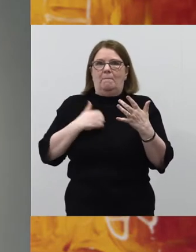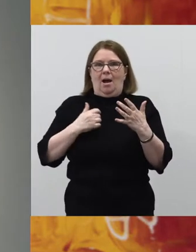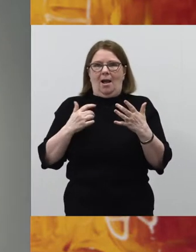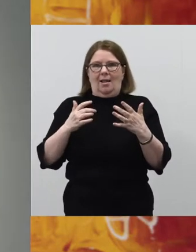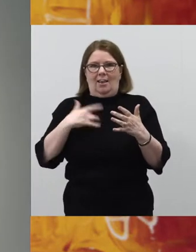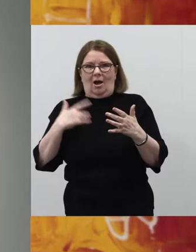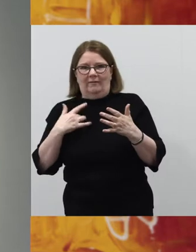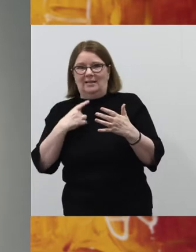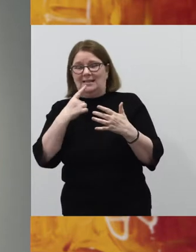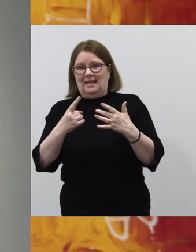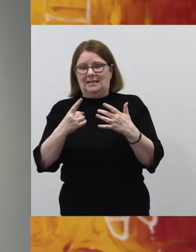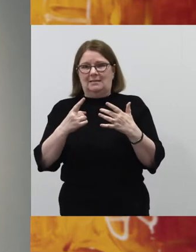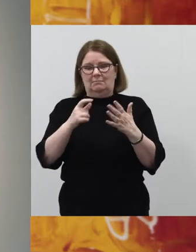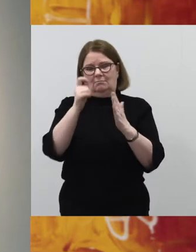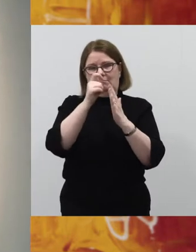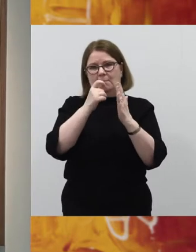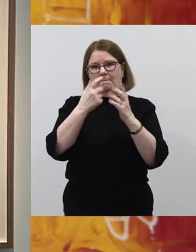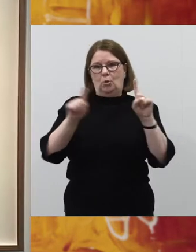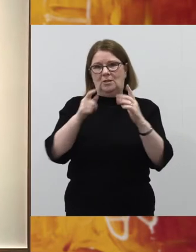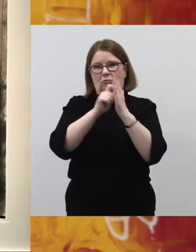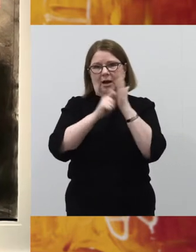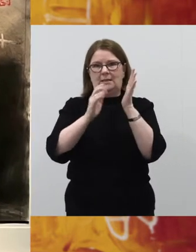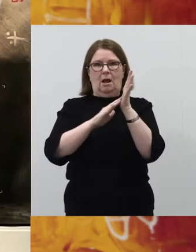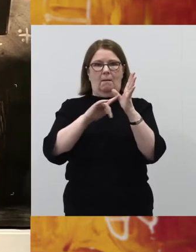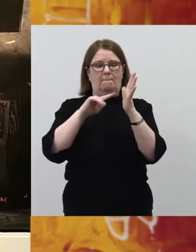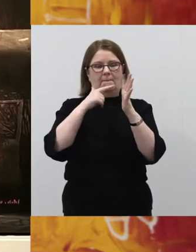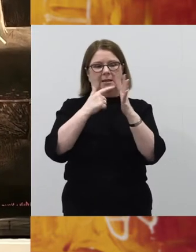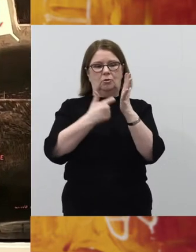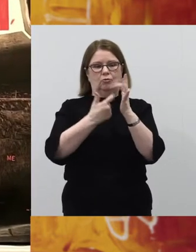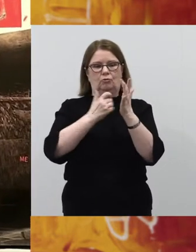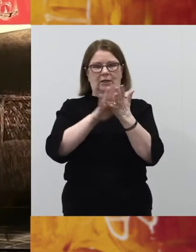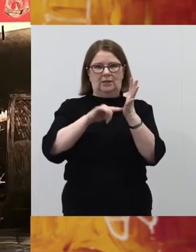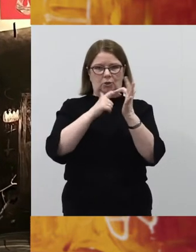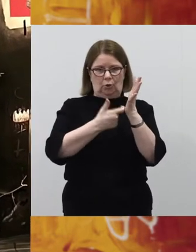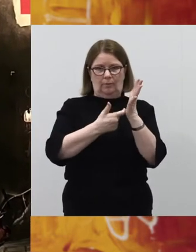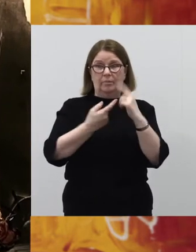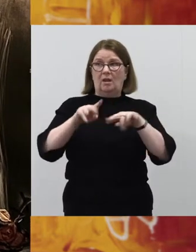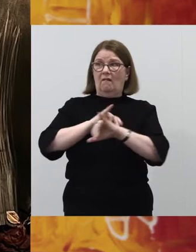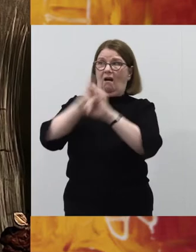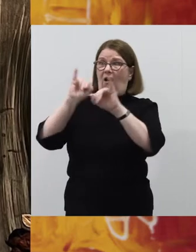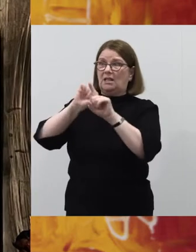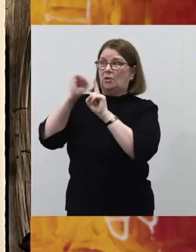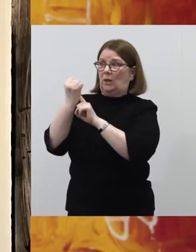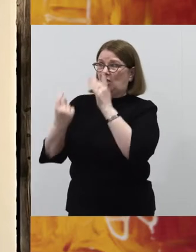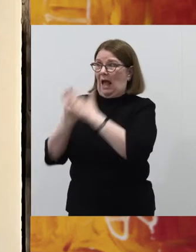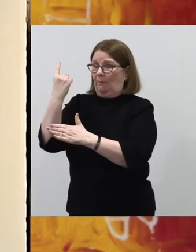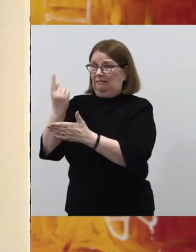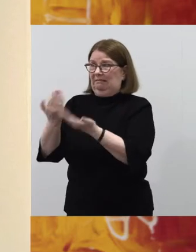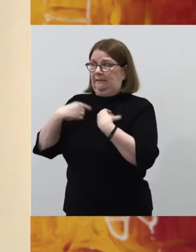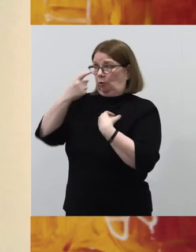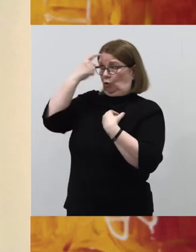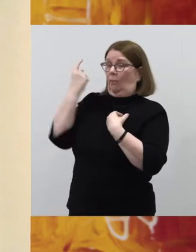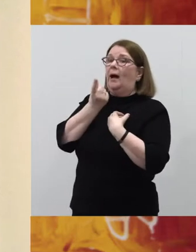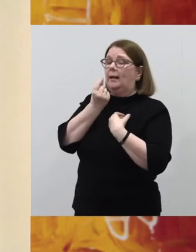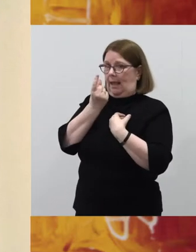using drawing as a way of linking my external world with my interior life. They are about ideas that I was unable to